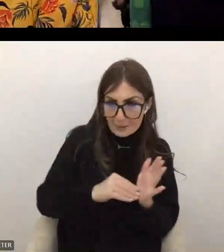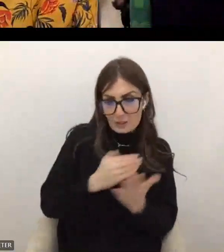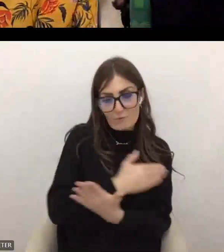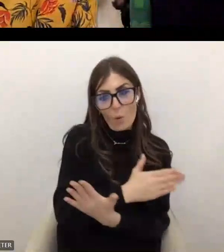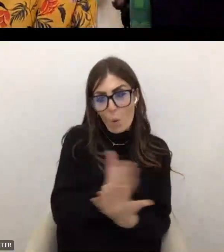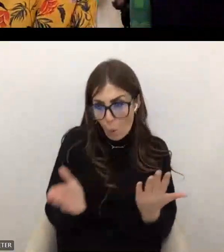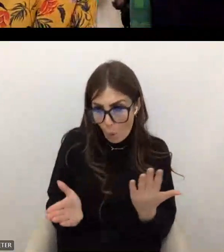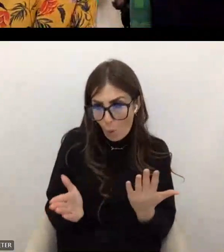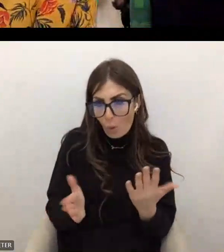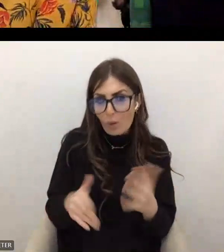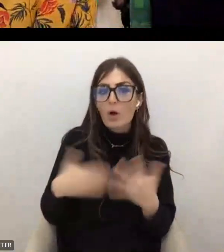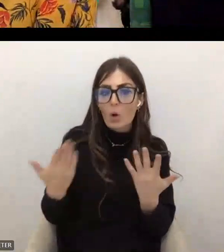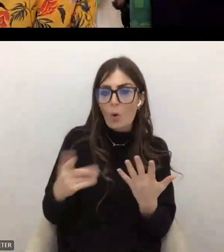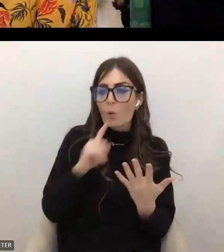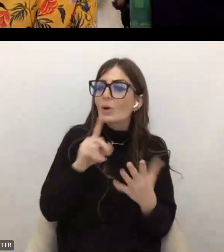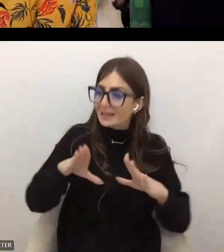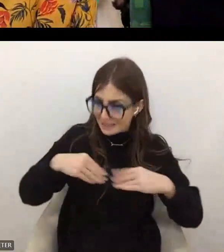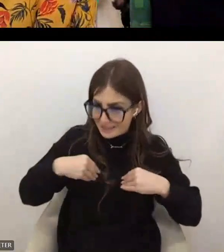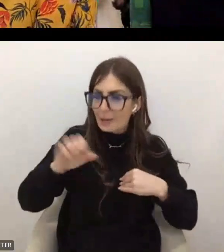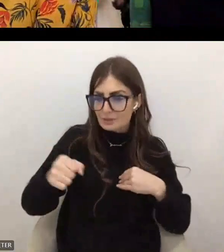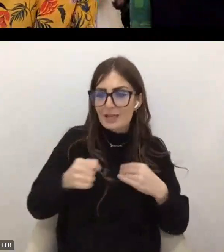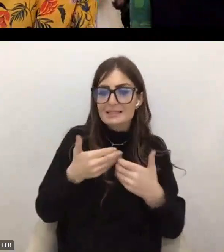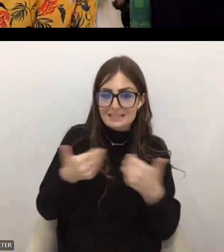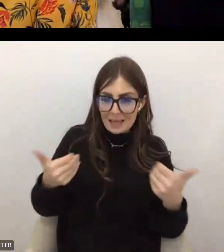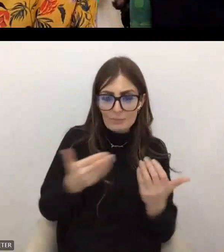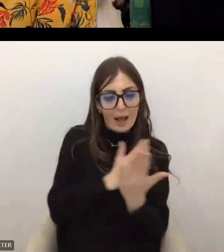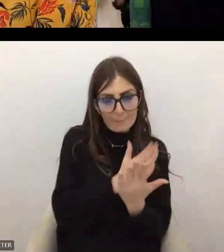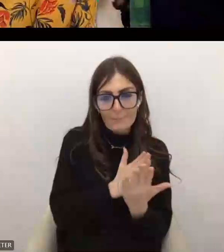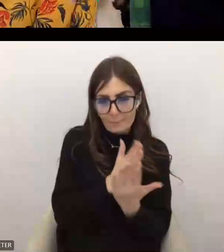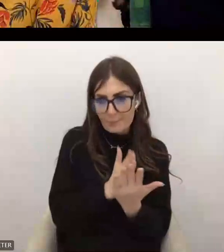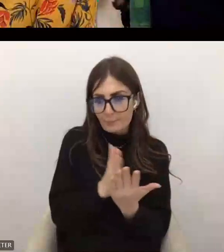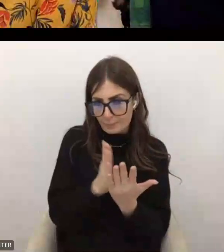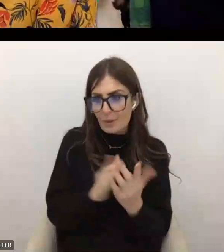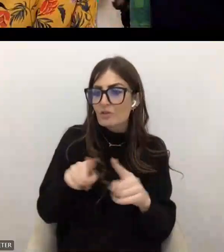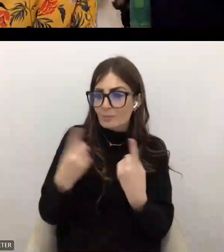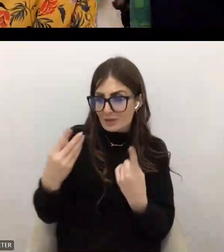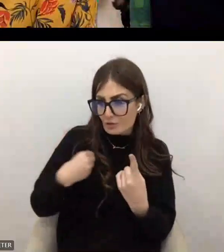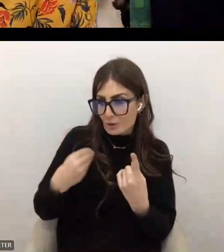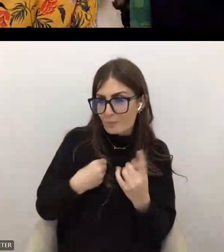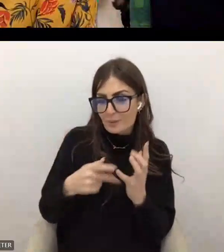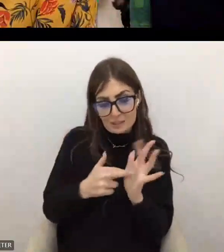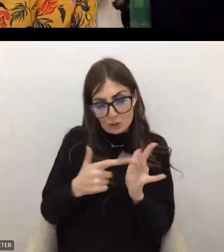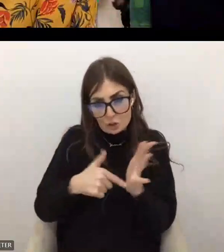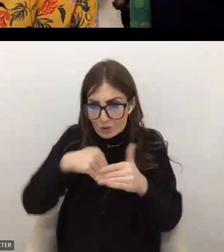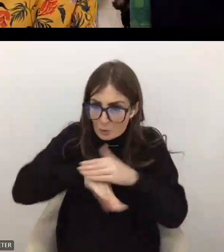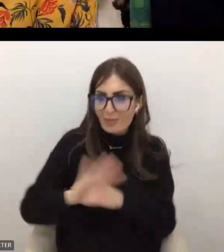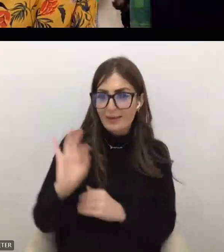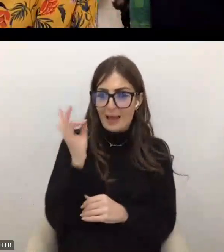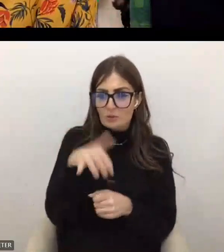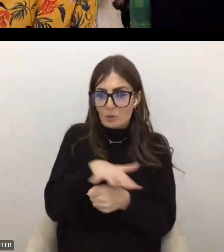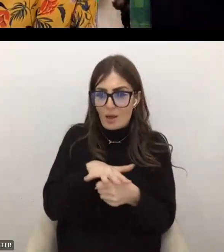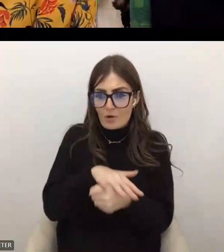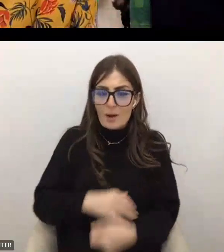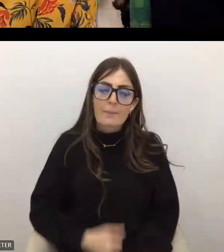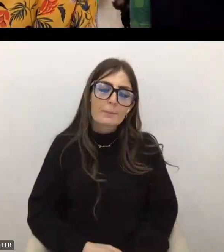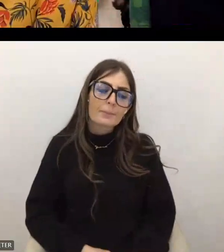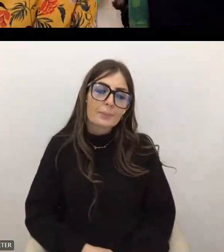all of it, or we'll accept separate applications from different business units within council.